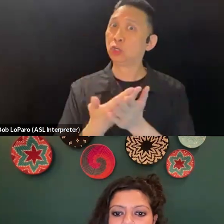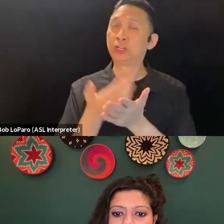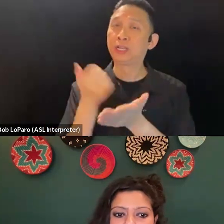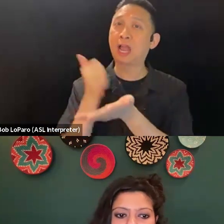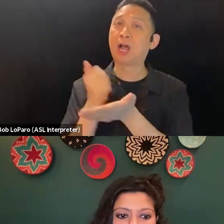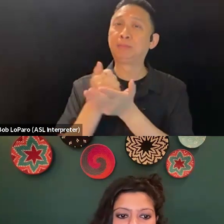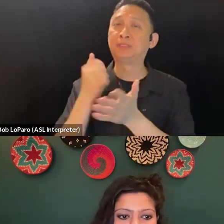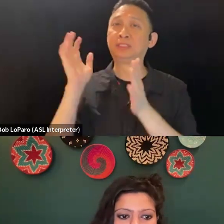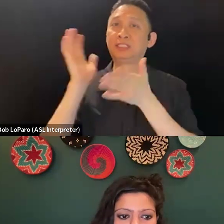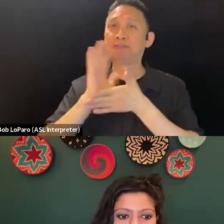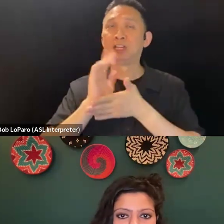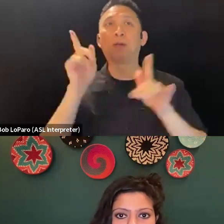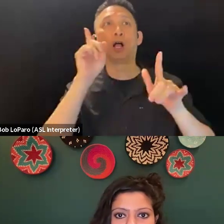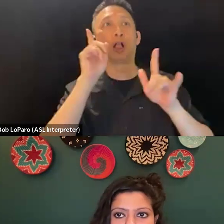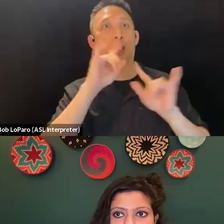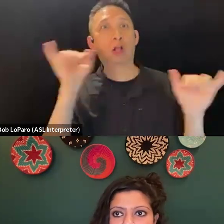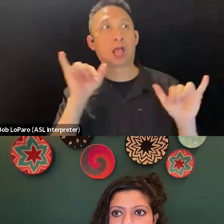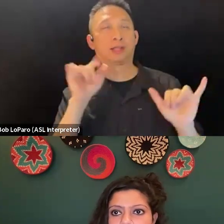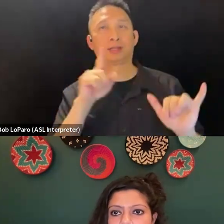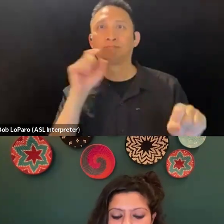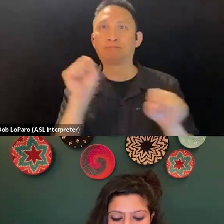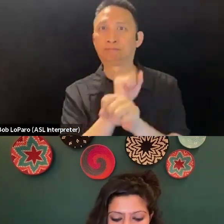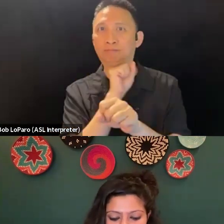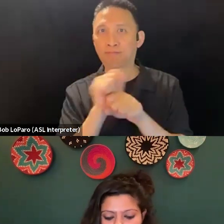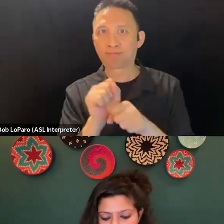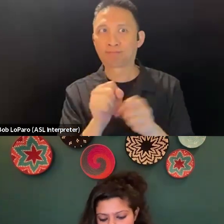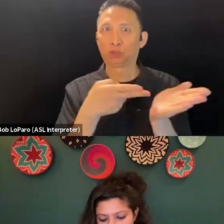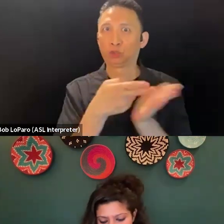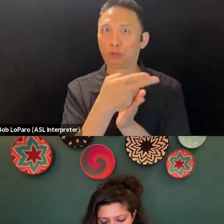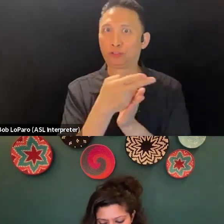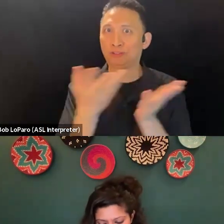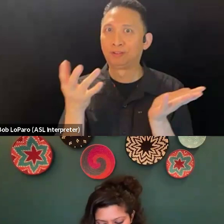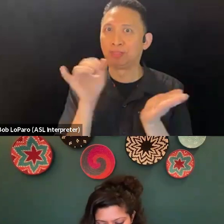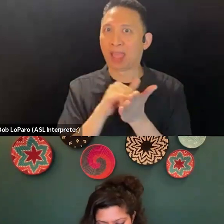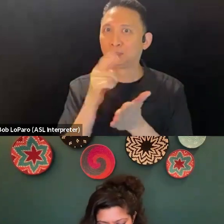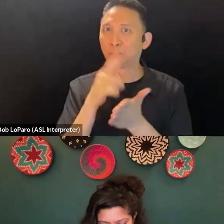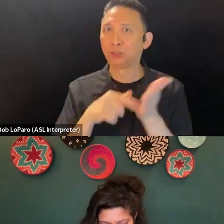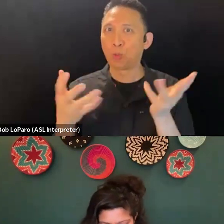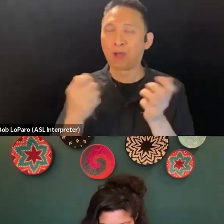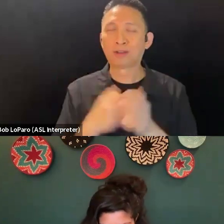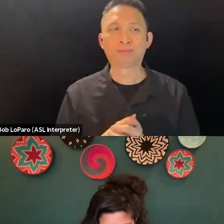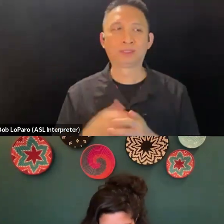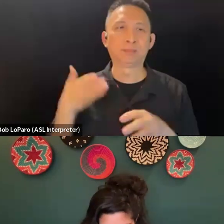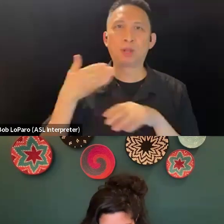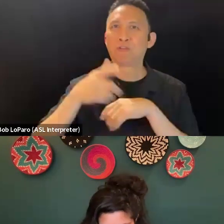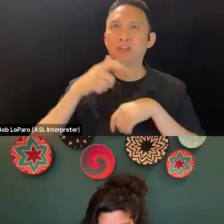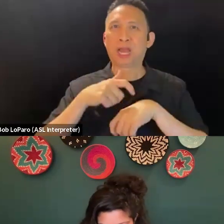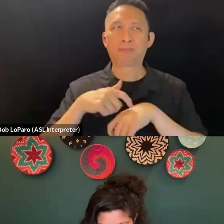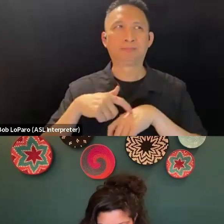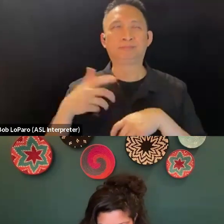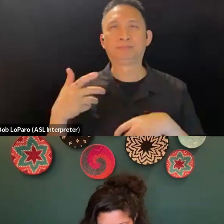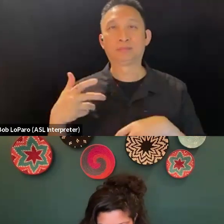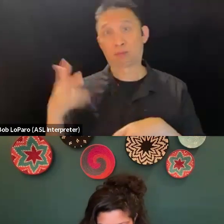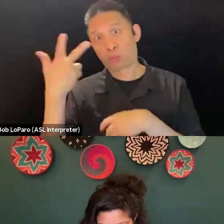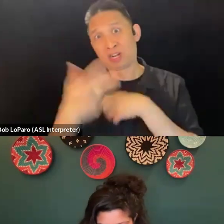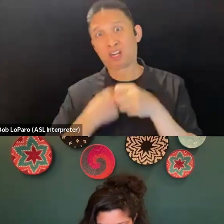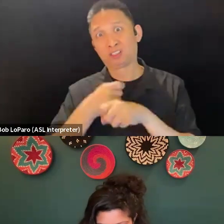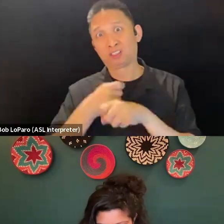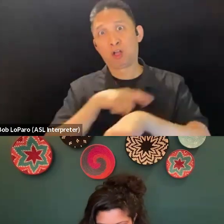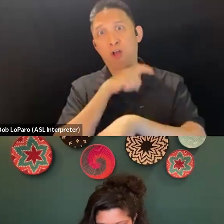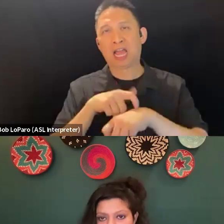films to reach a global audience? Which topics depend on the subject matter, and what are the topics where the